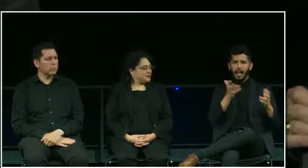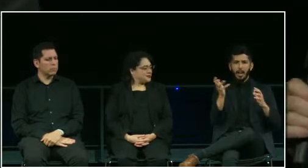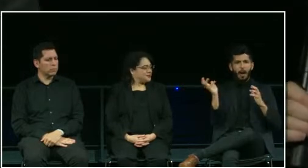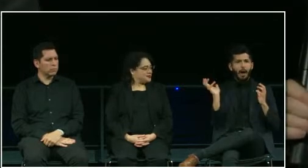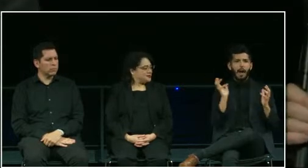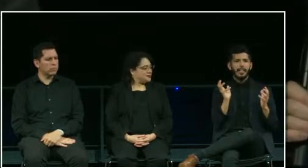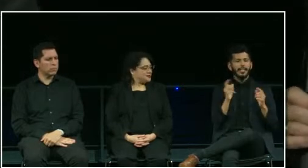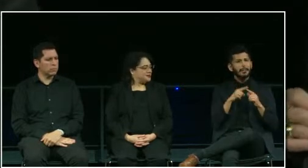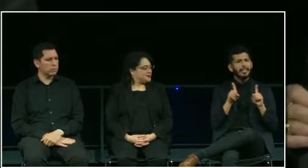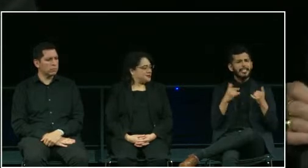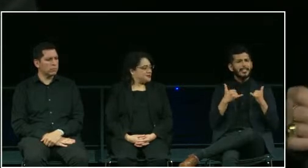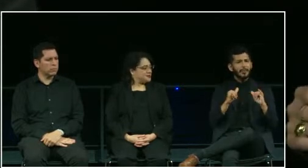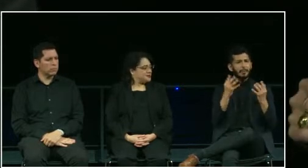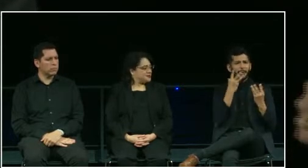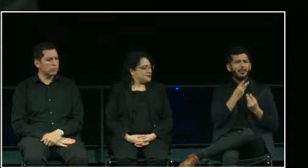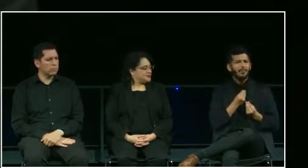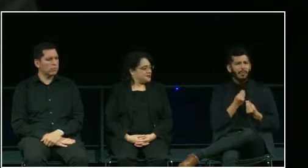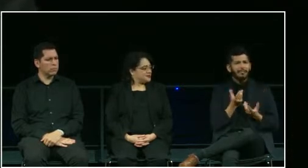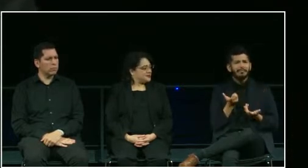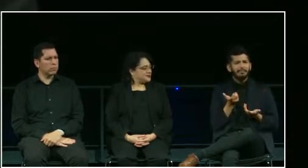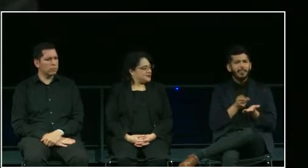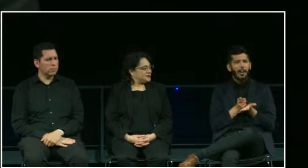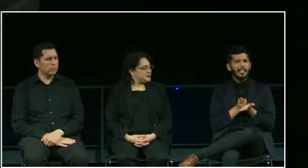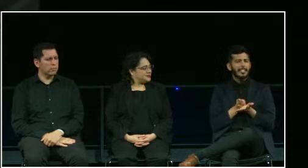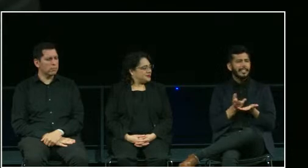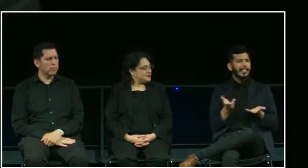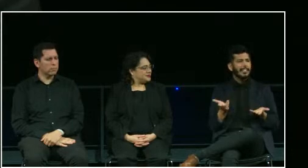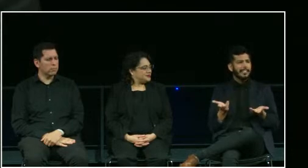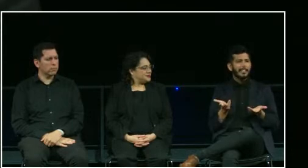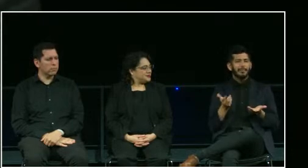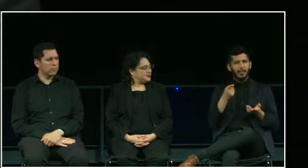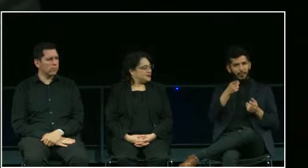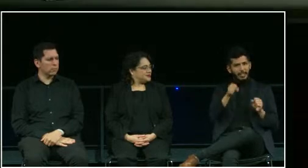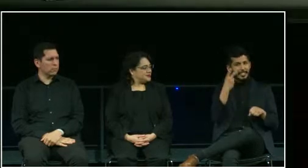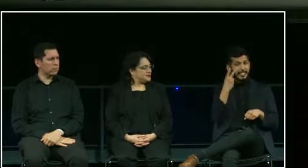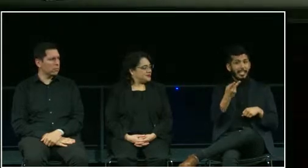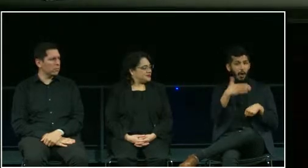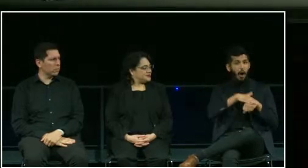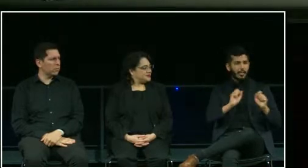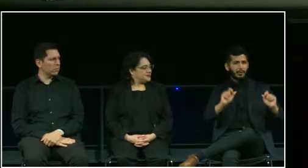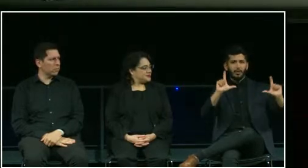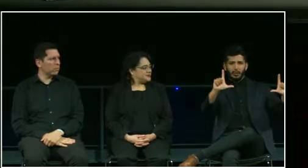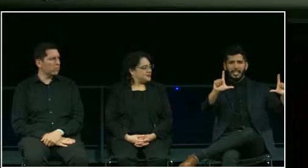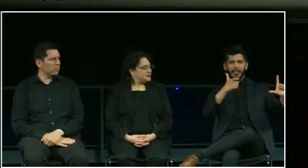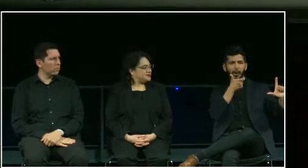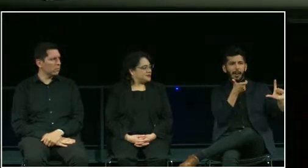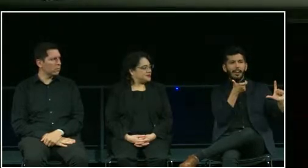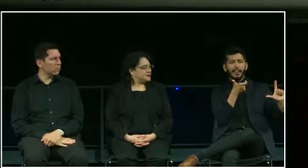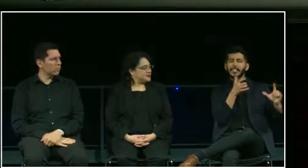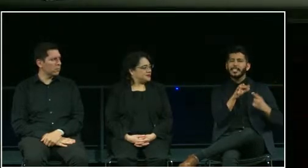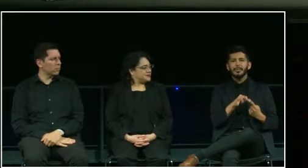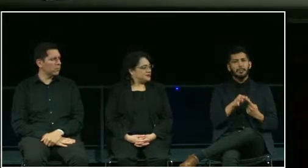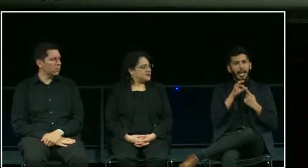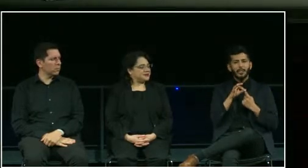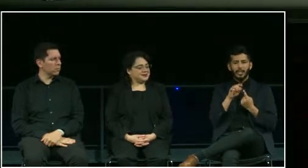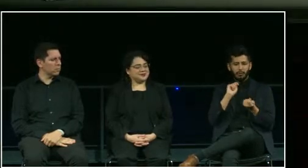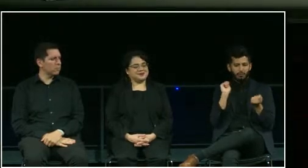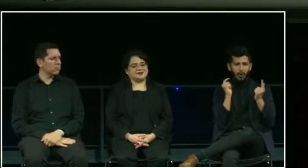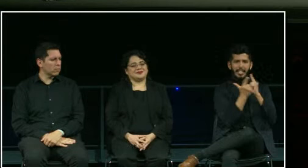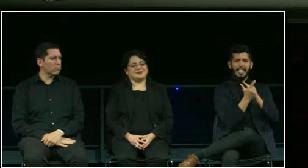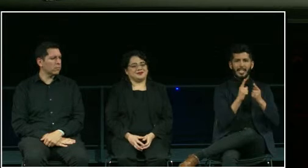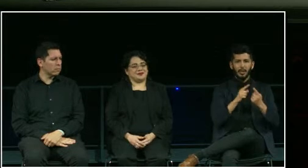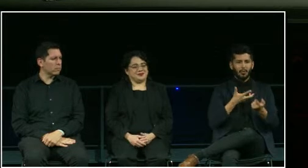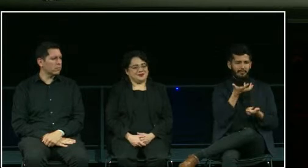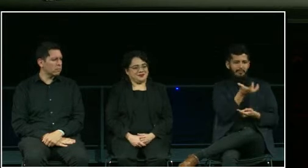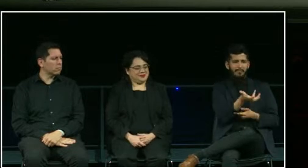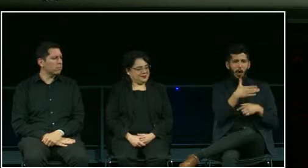of beautiful about that to some degree. And I think you see it on the screen. I think it's special, and I think it translated somehow.